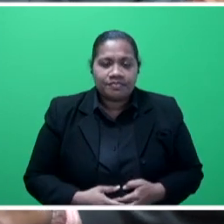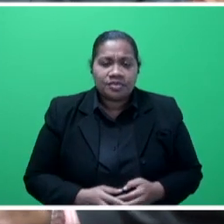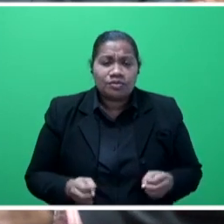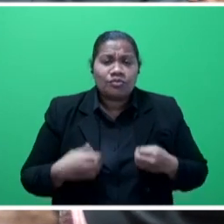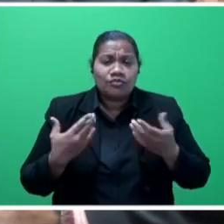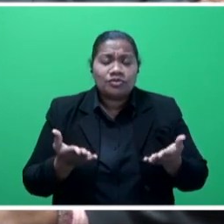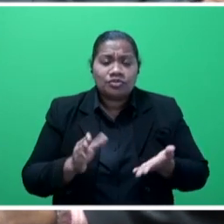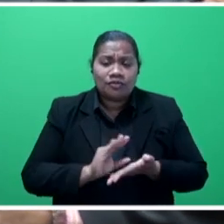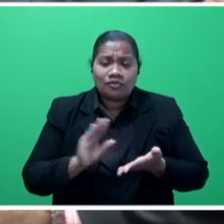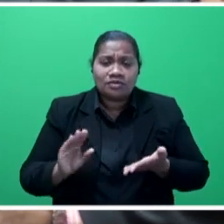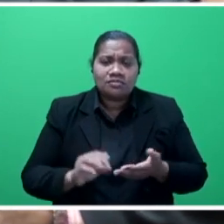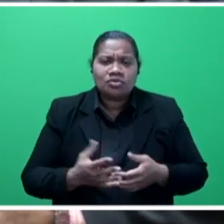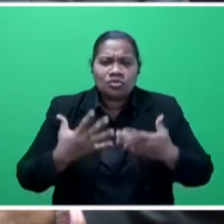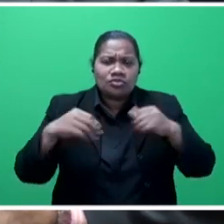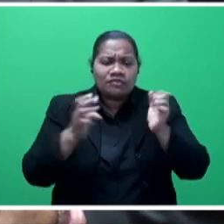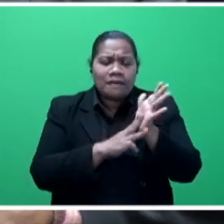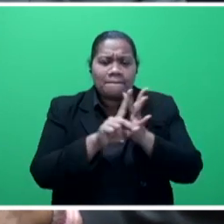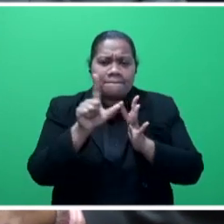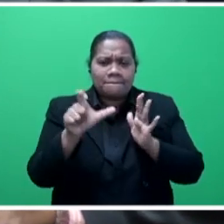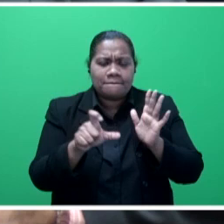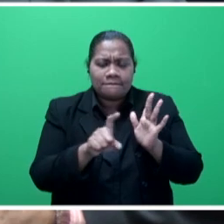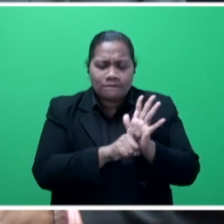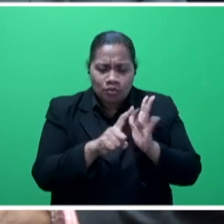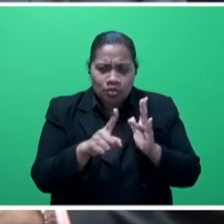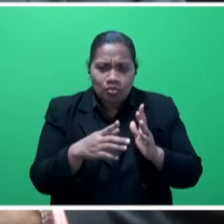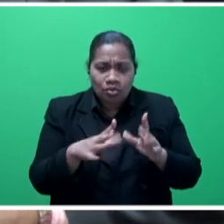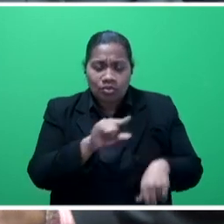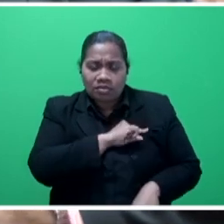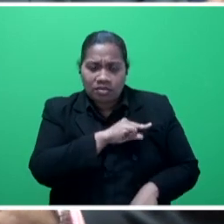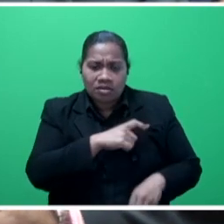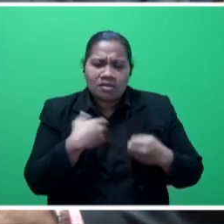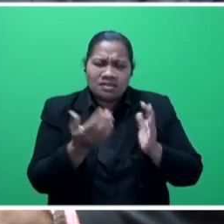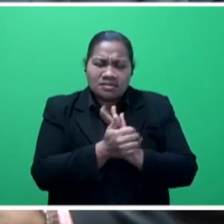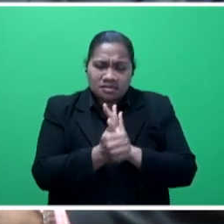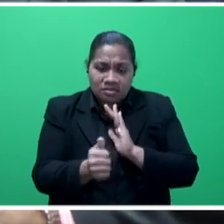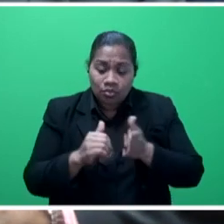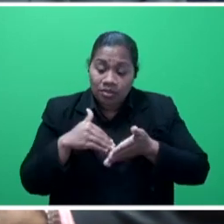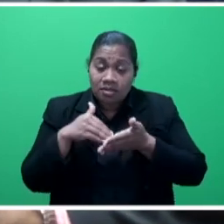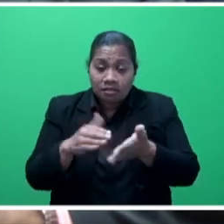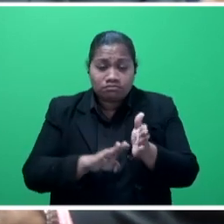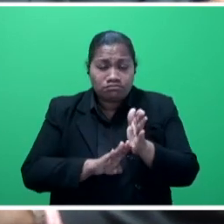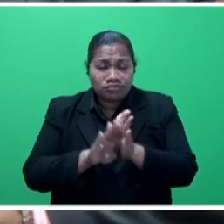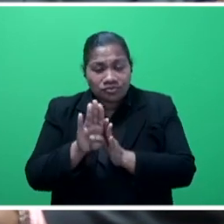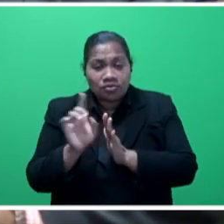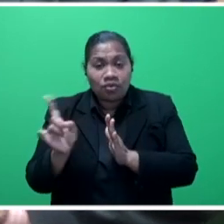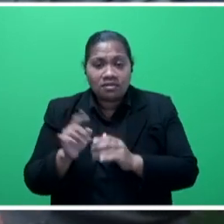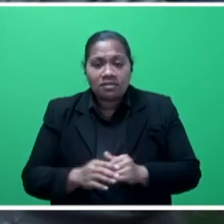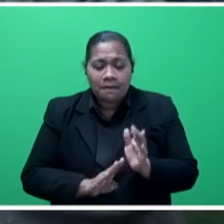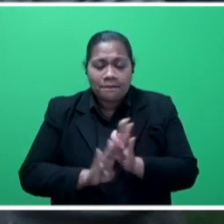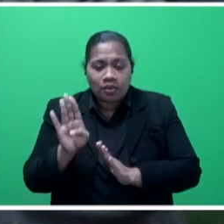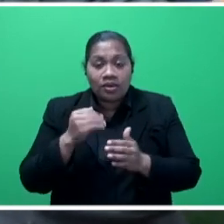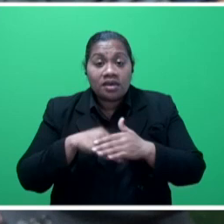micro-qualifications in construction skill set will help provide much-needed boost to the construction industry